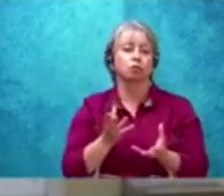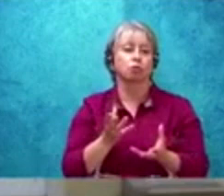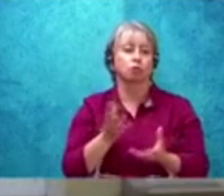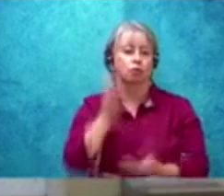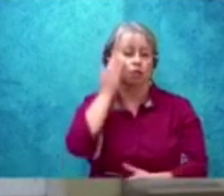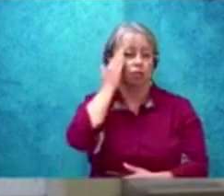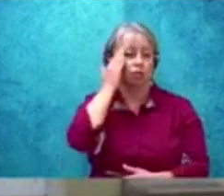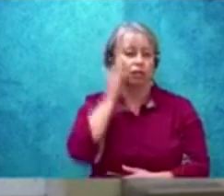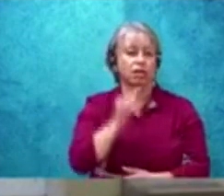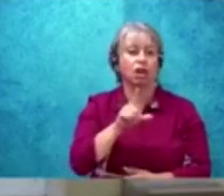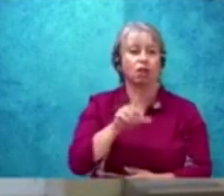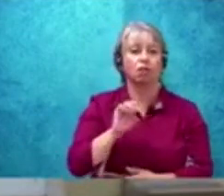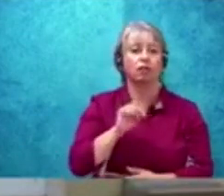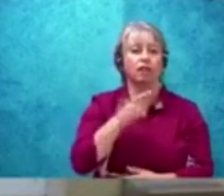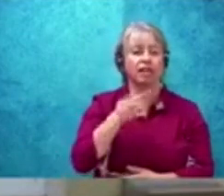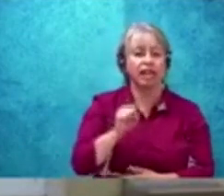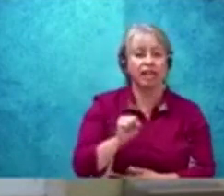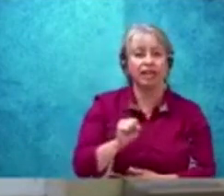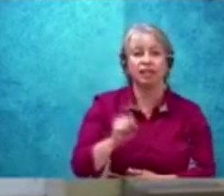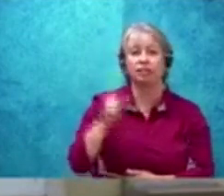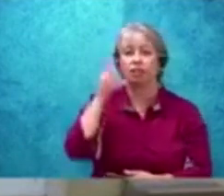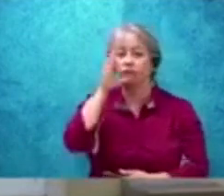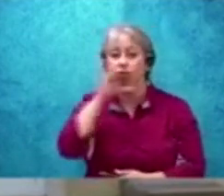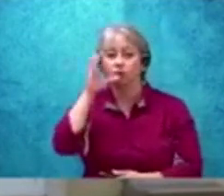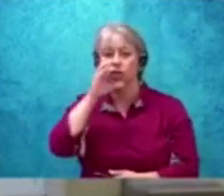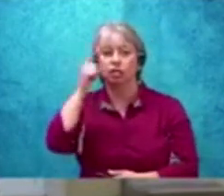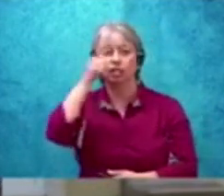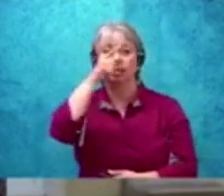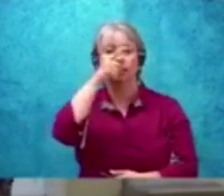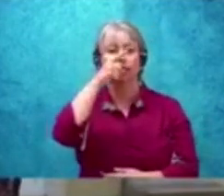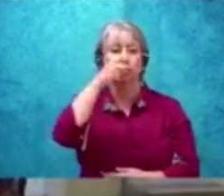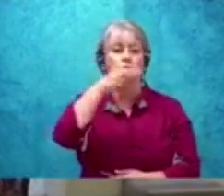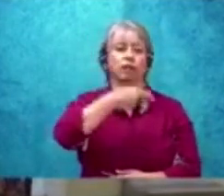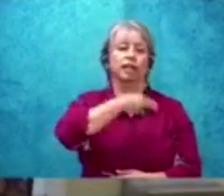So we're going to be using our Pythagorean theorem.